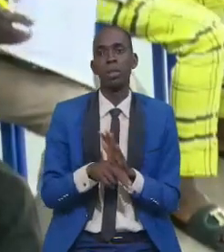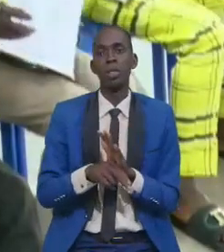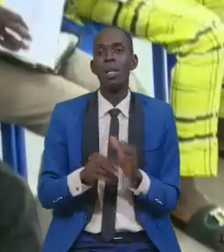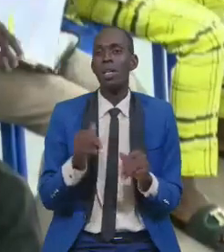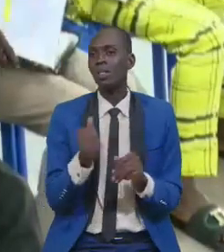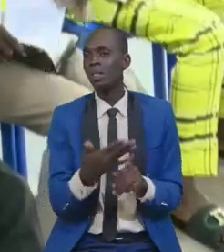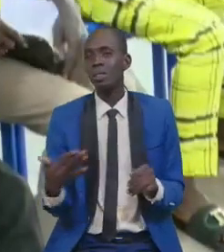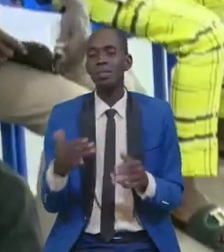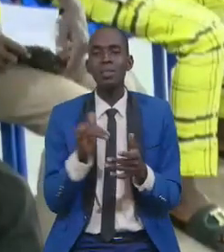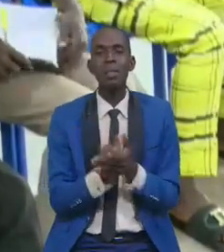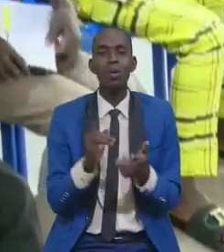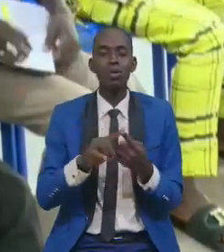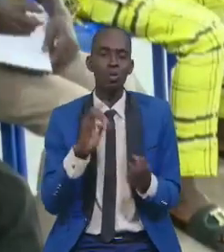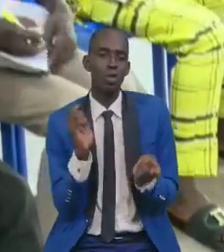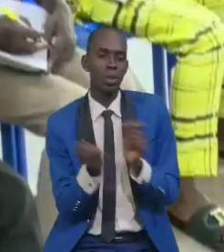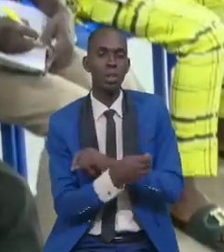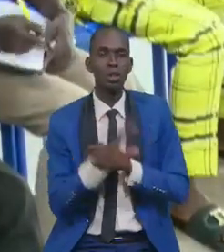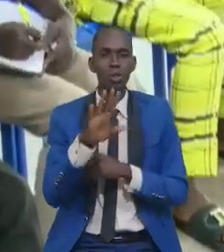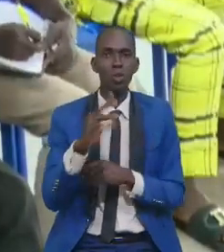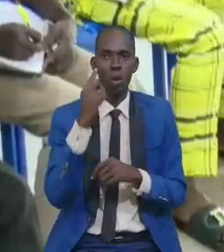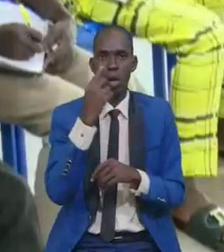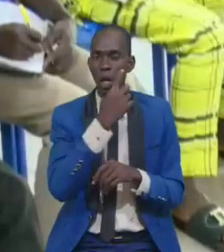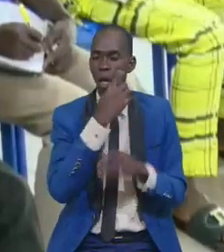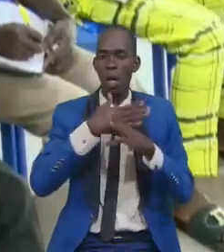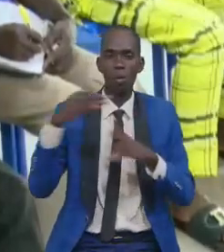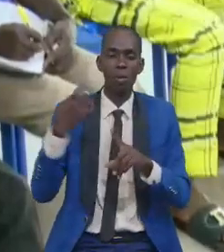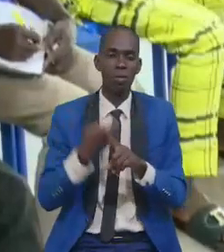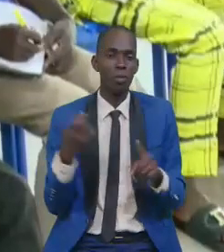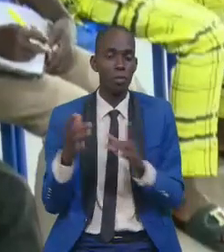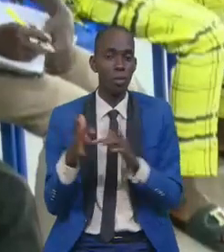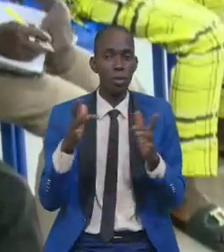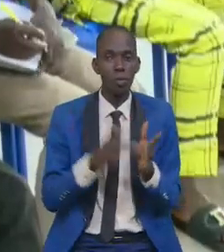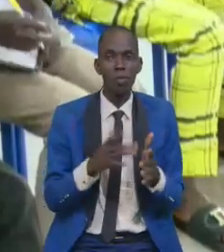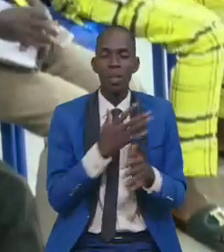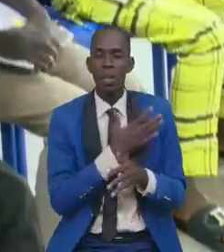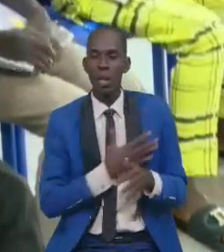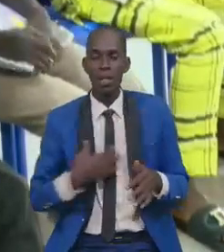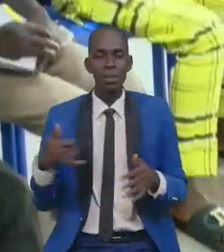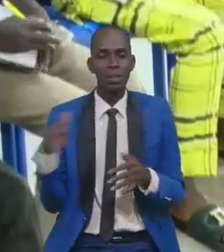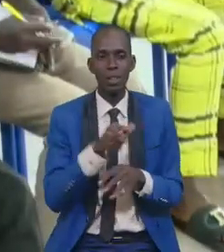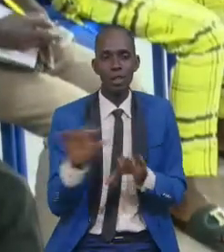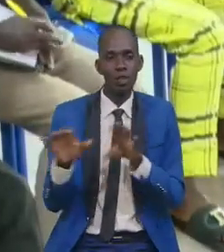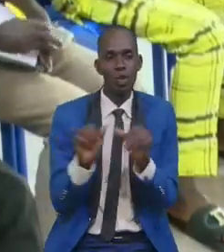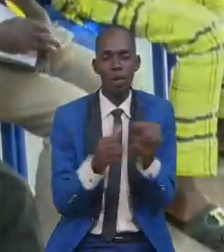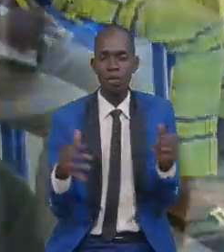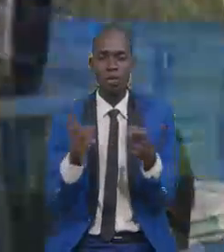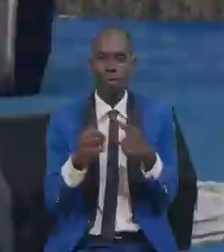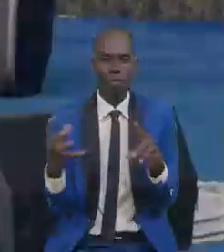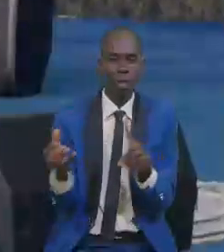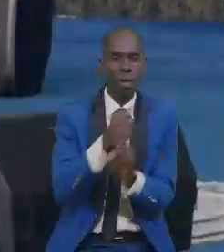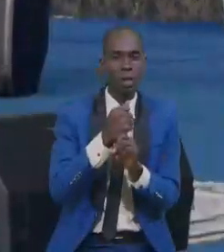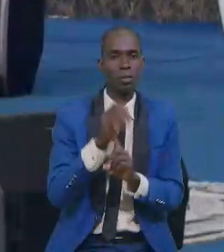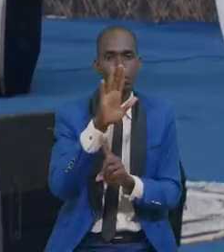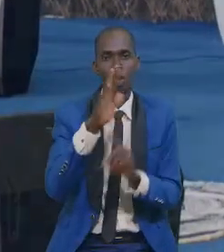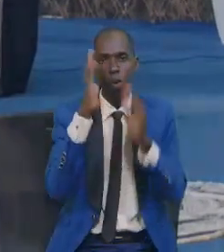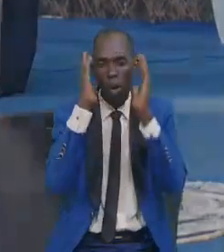away from Jesus and just turn on them. They get your attention. They arrest your attention and they